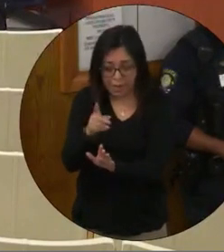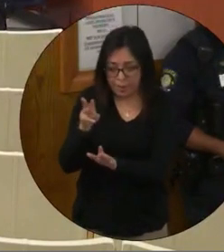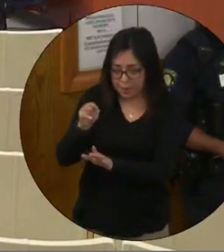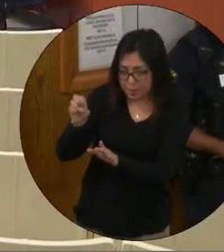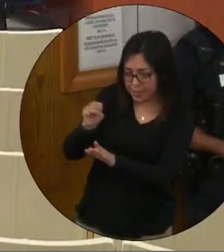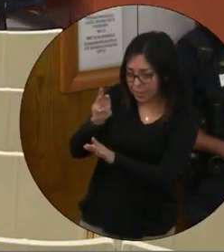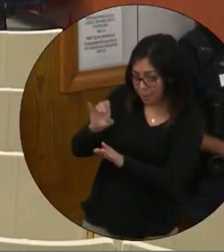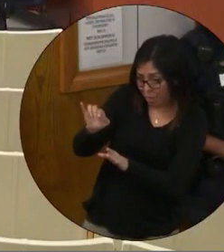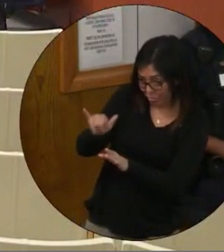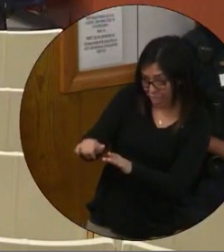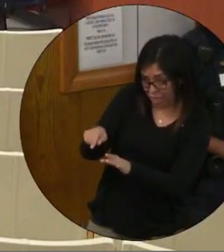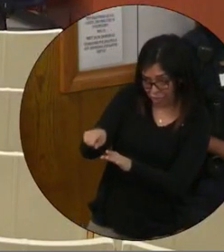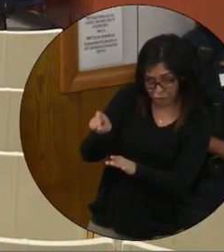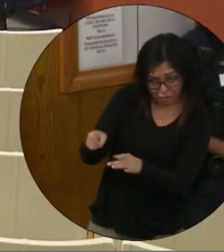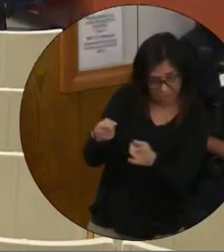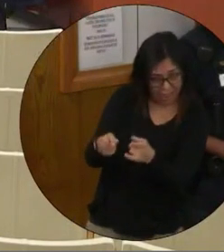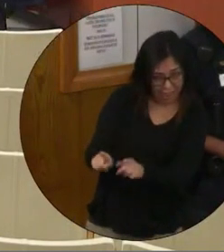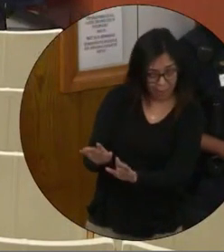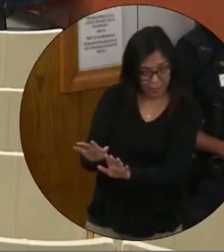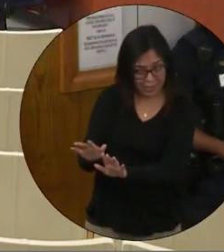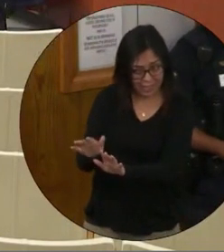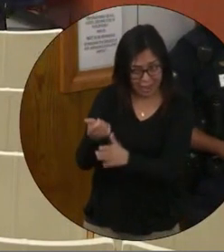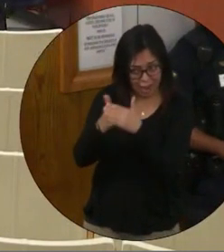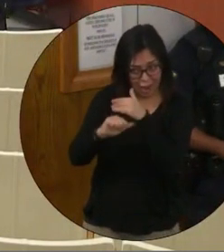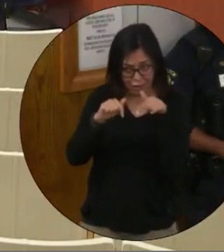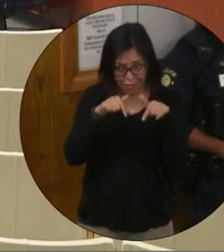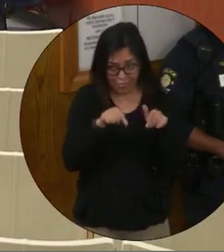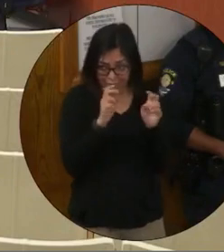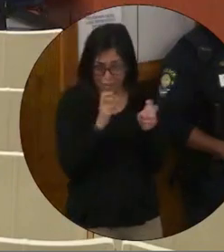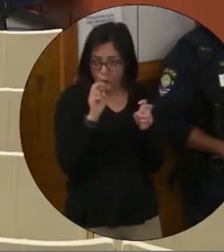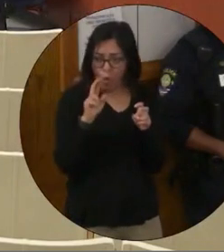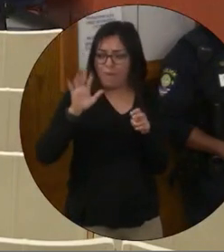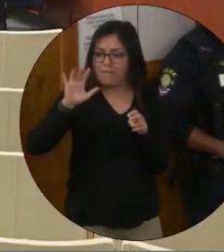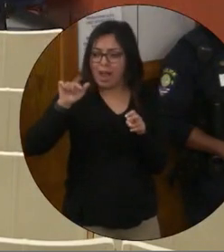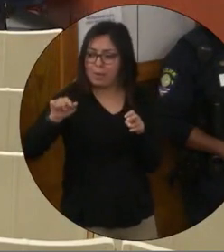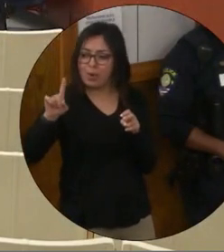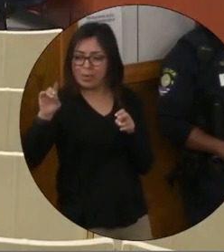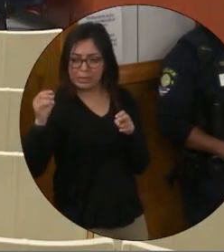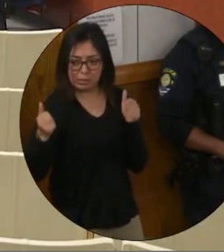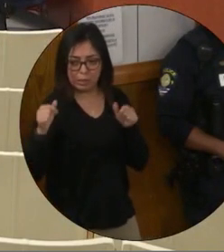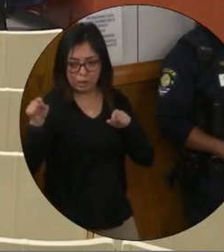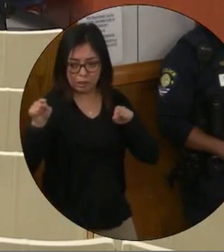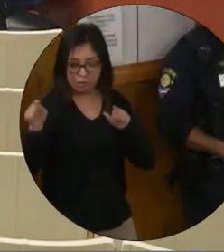Miller, should that be happening under this item or 5.10?